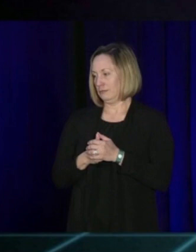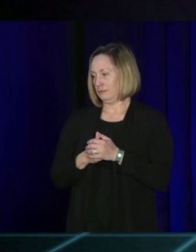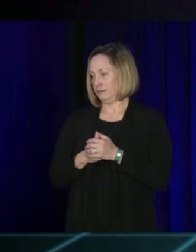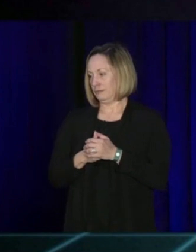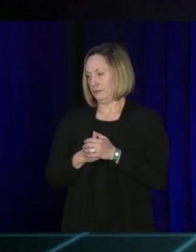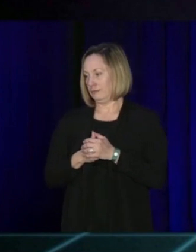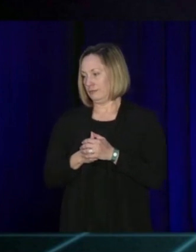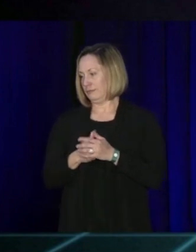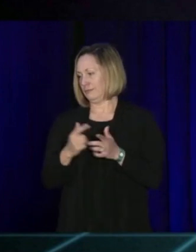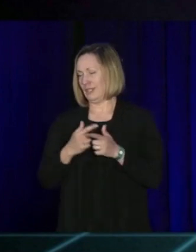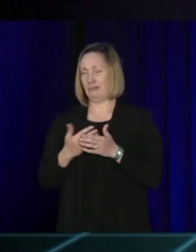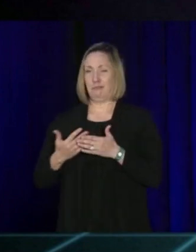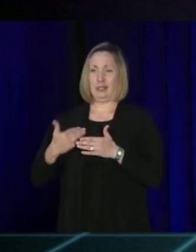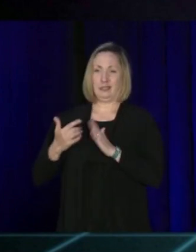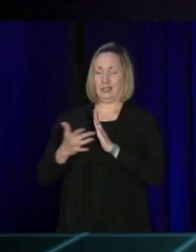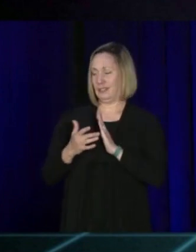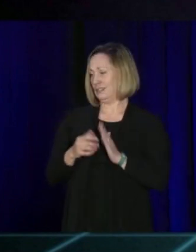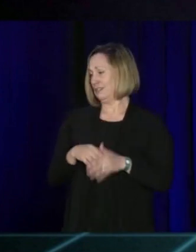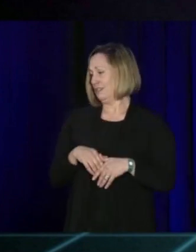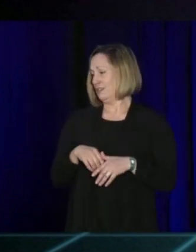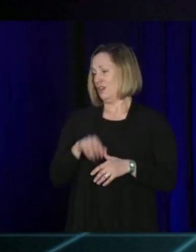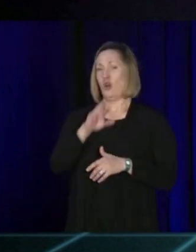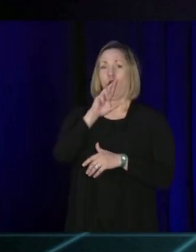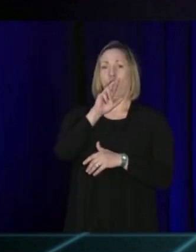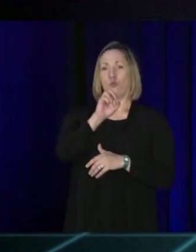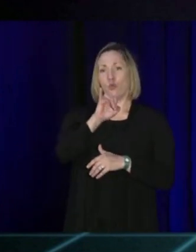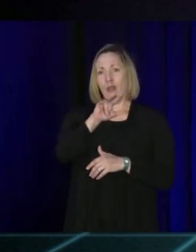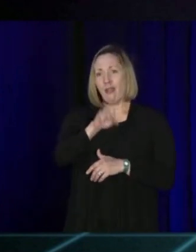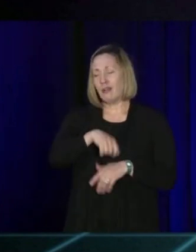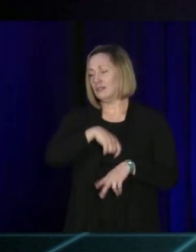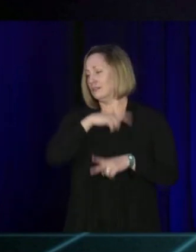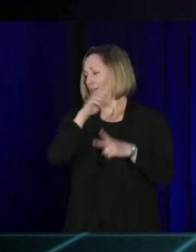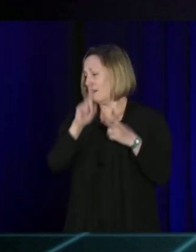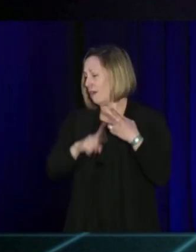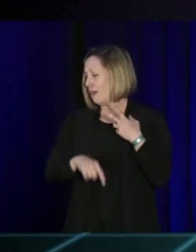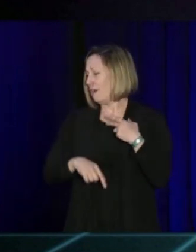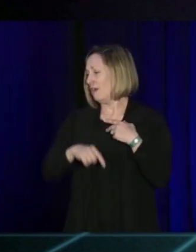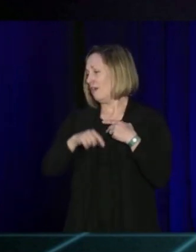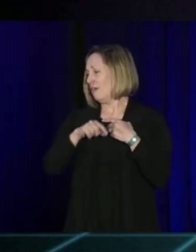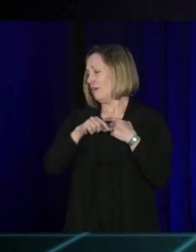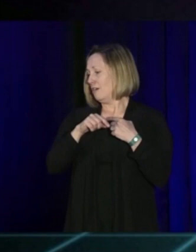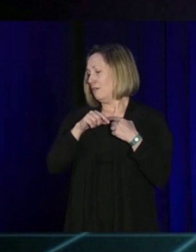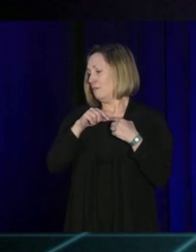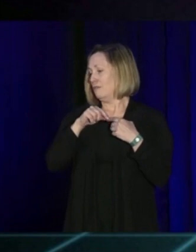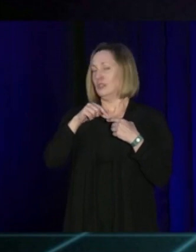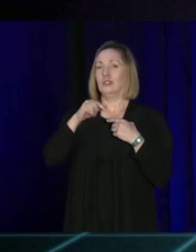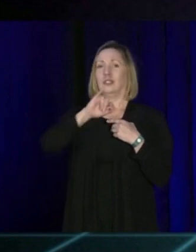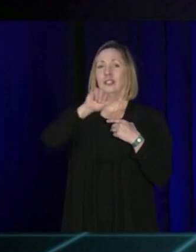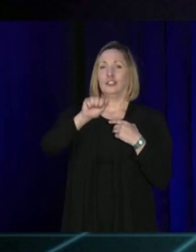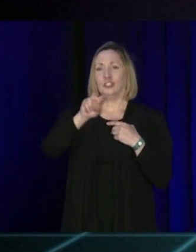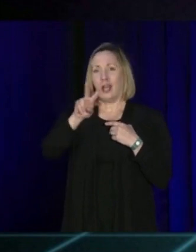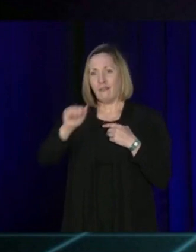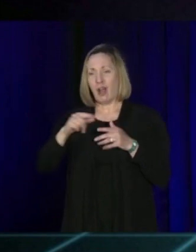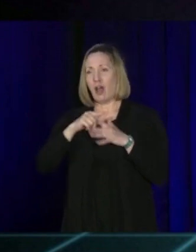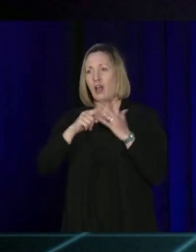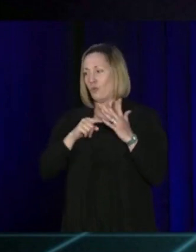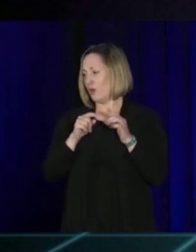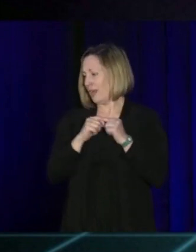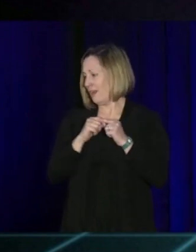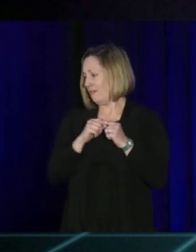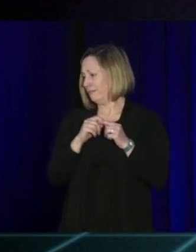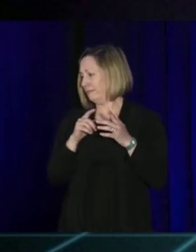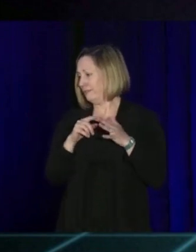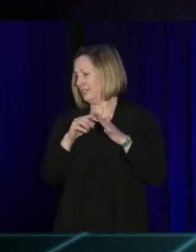backend technologies like Rails, but also a lot in PHP or in the Java ecosystem. We had some DOM manipulation libraries